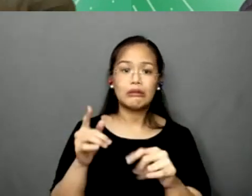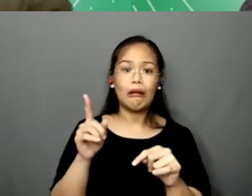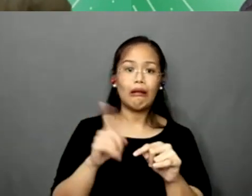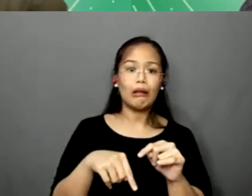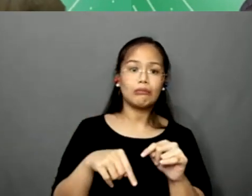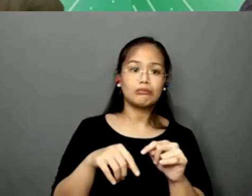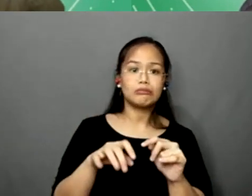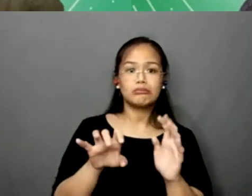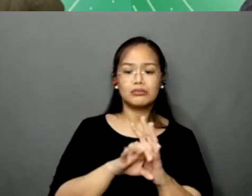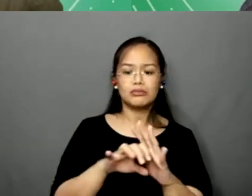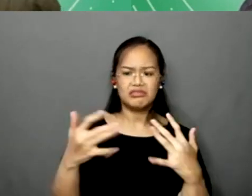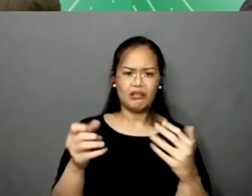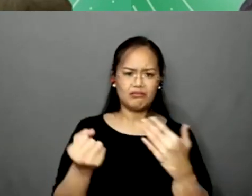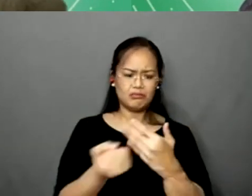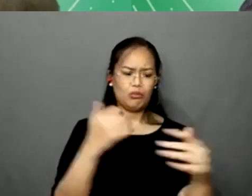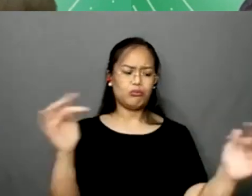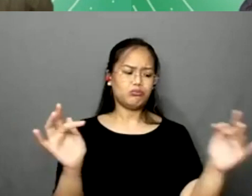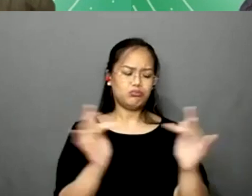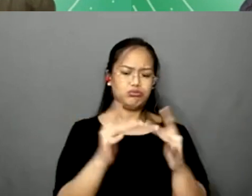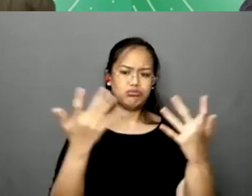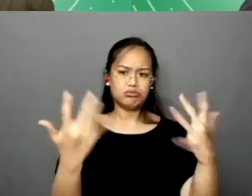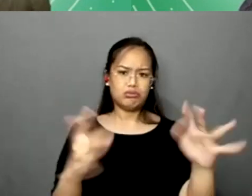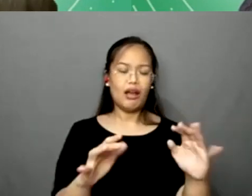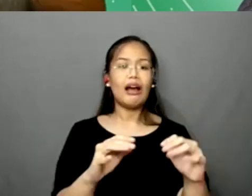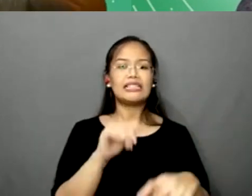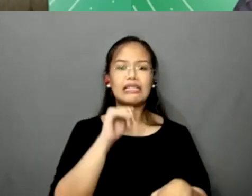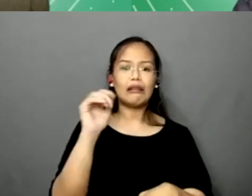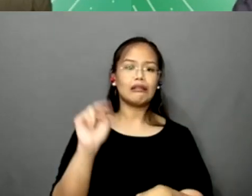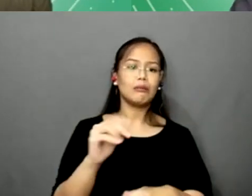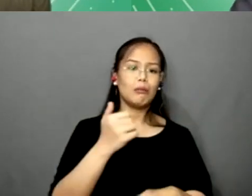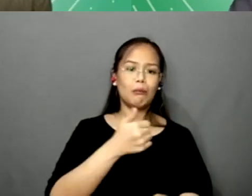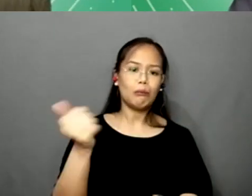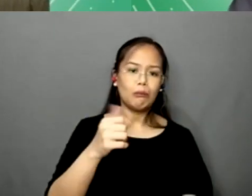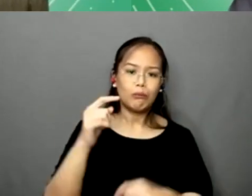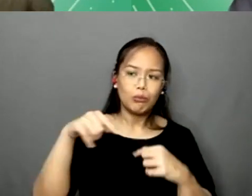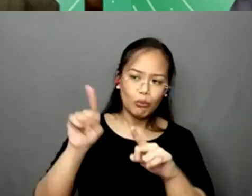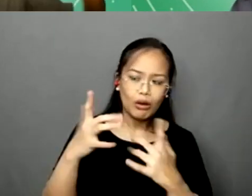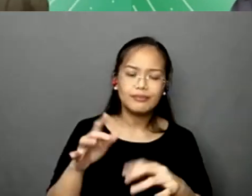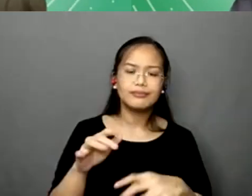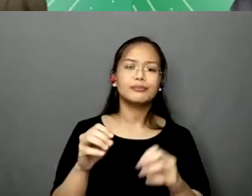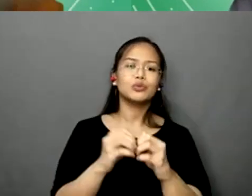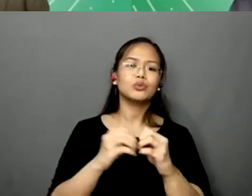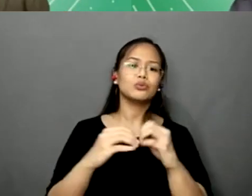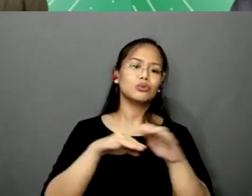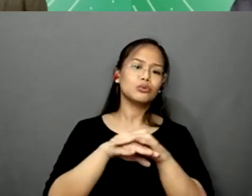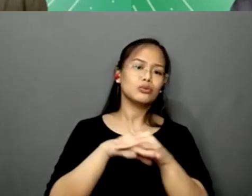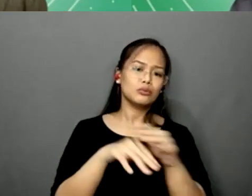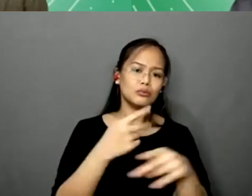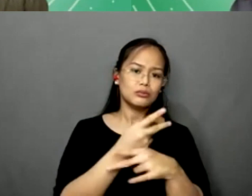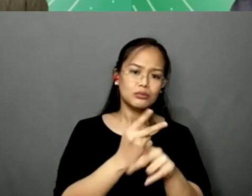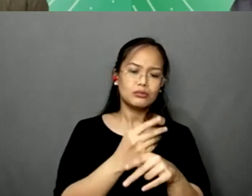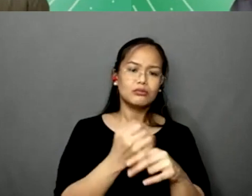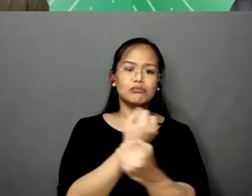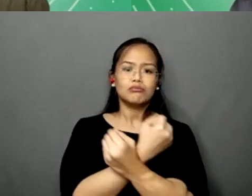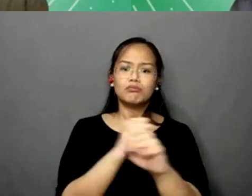having an internet connection is a form of being more sustainable because more people have access to your product. It's easier, safer for you